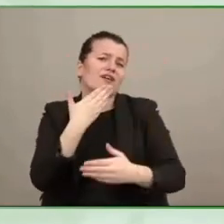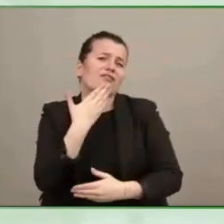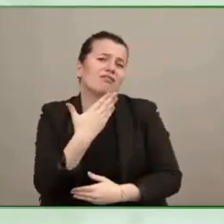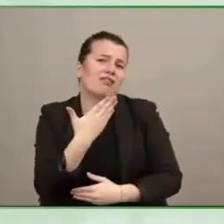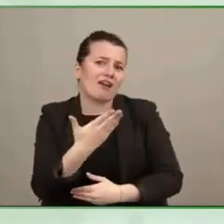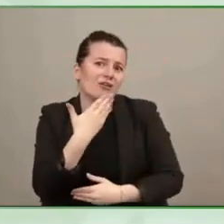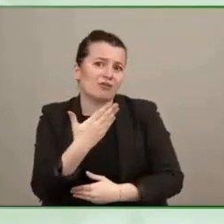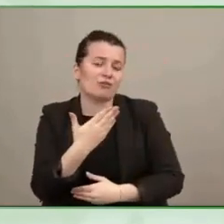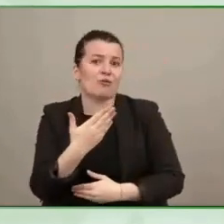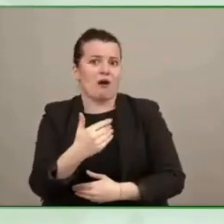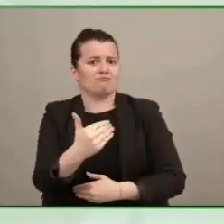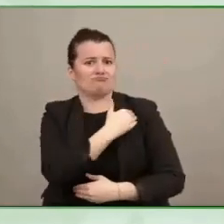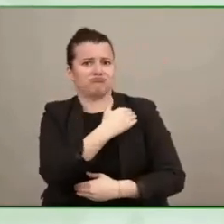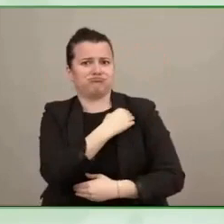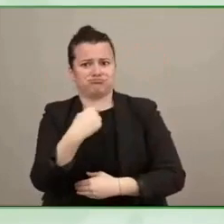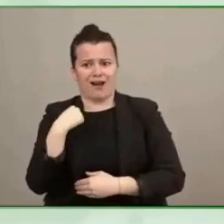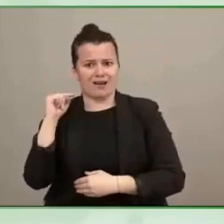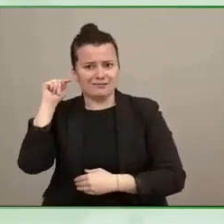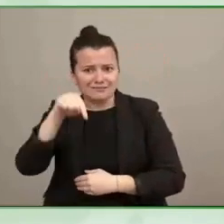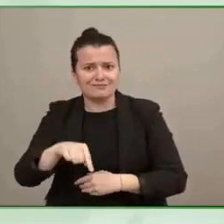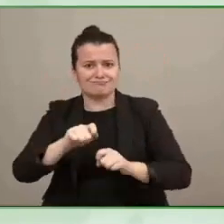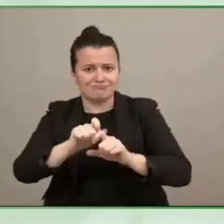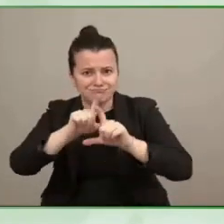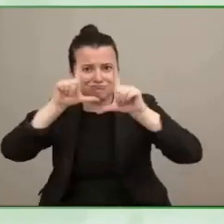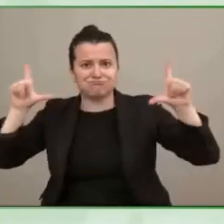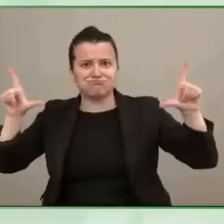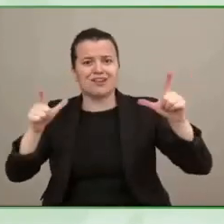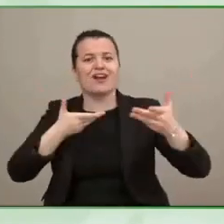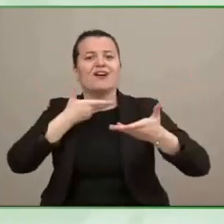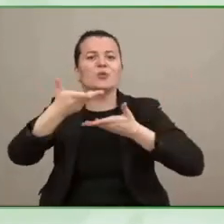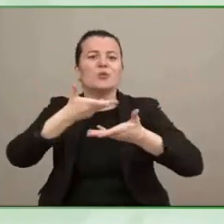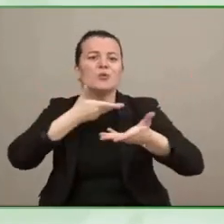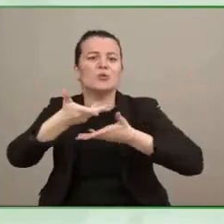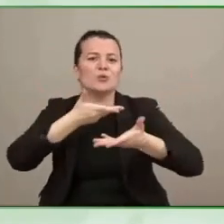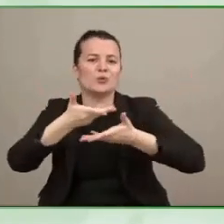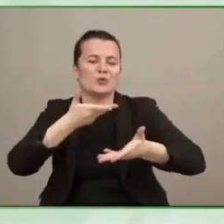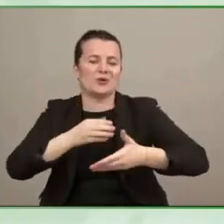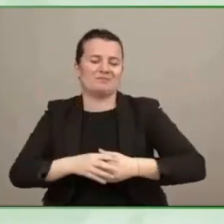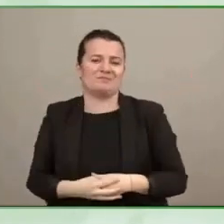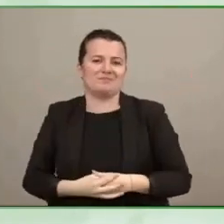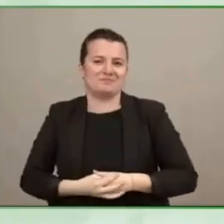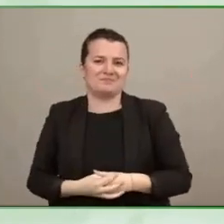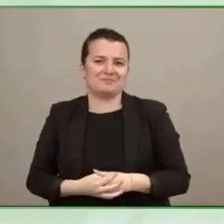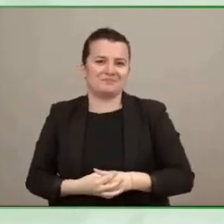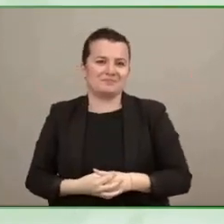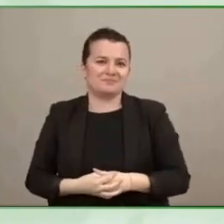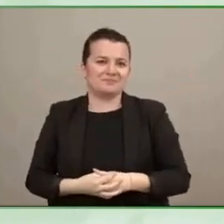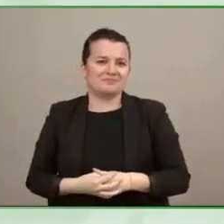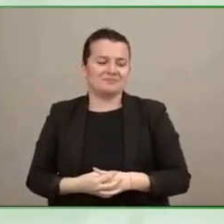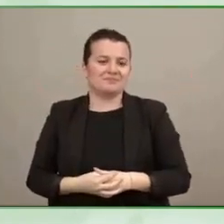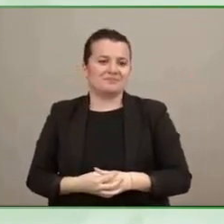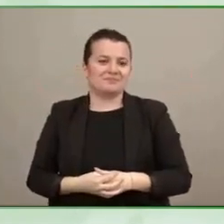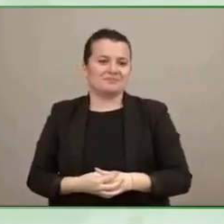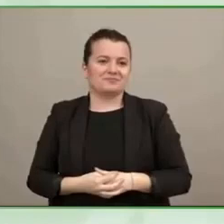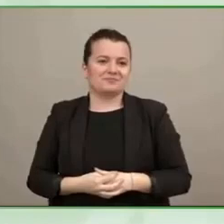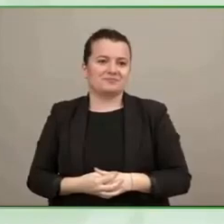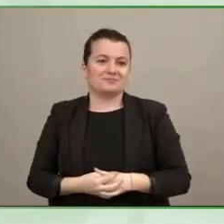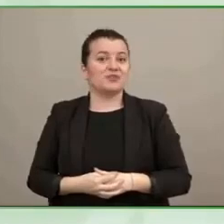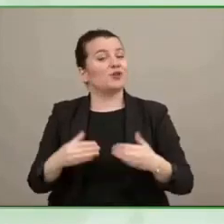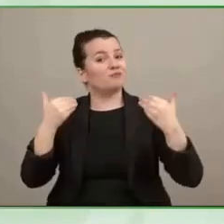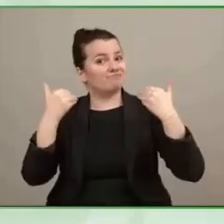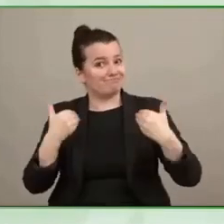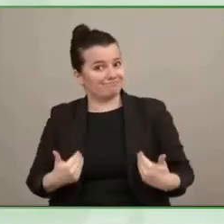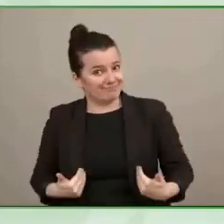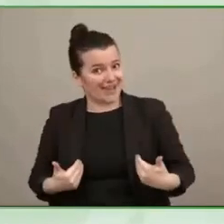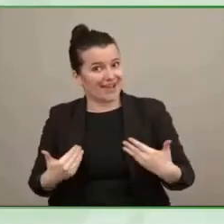opportunity for Sheyaw to participate in the conference. The first, let me introduce myself to you.